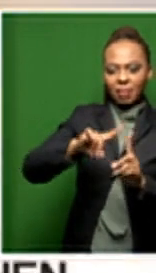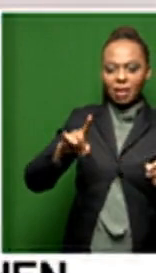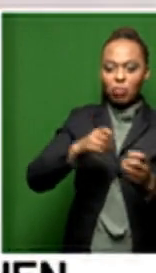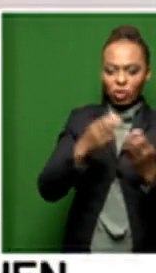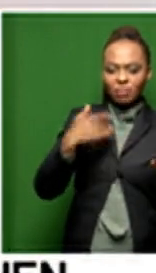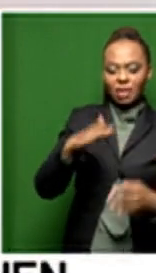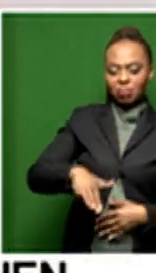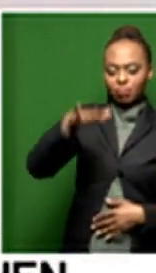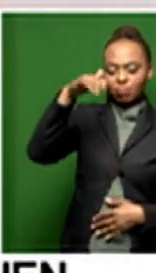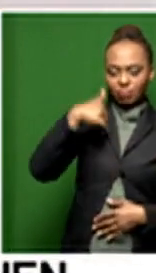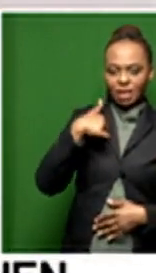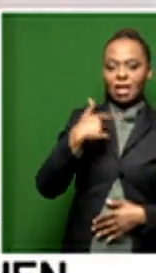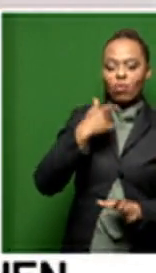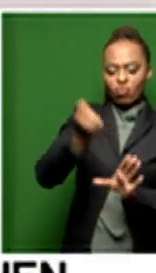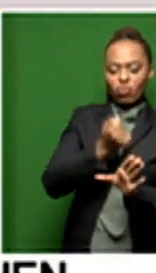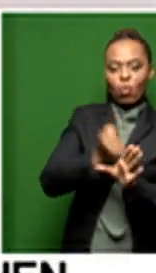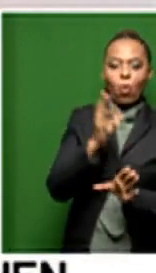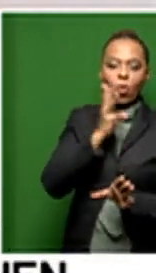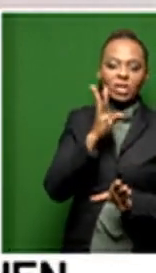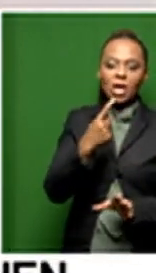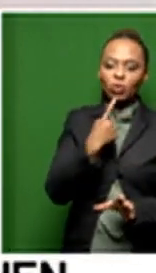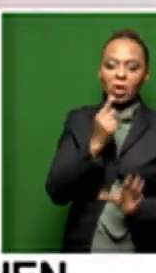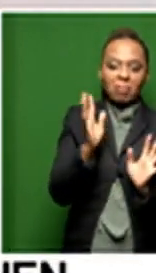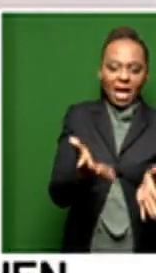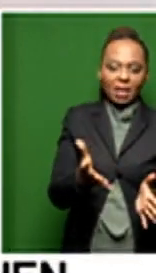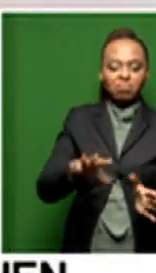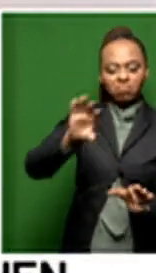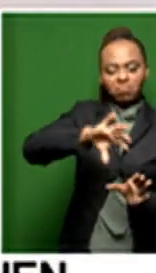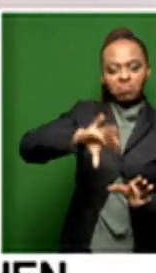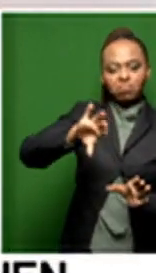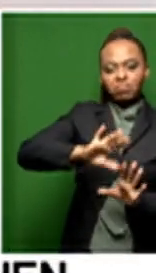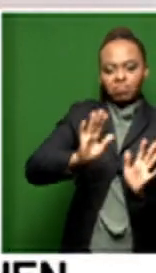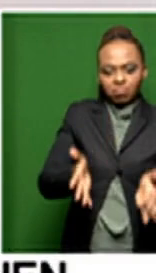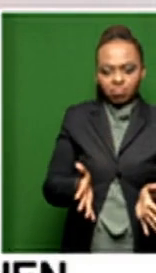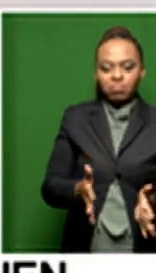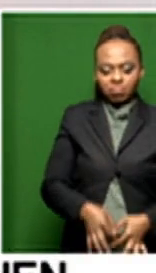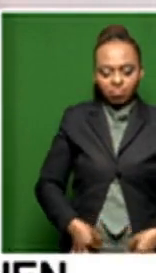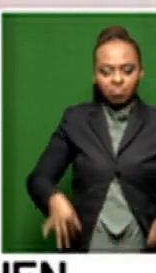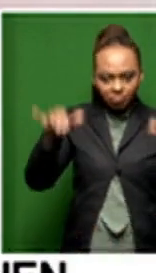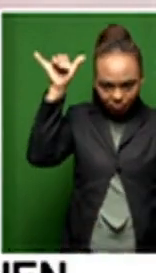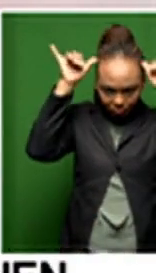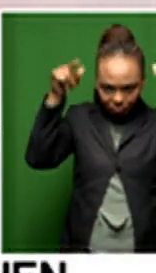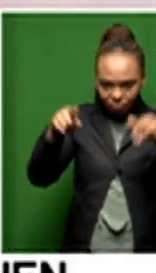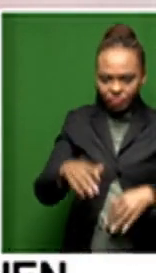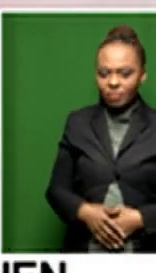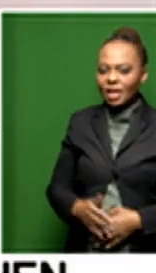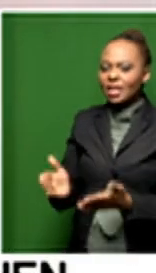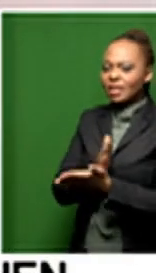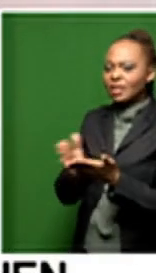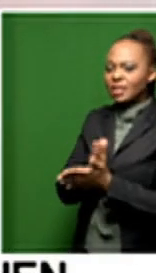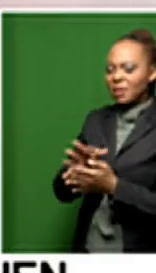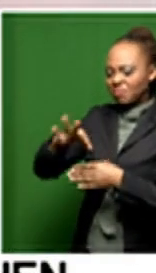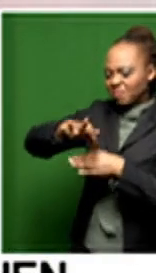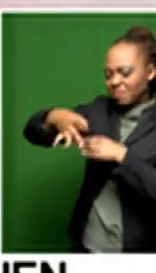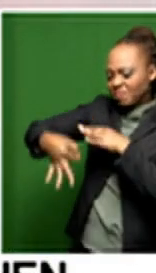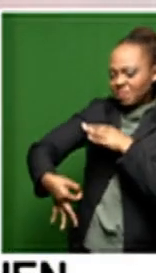when I was growing up. That's the way I enjoy it the most. Well, some people prefer removing that layer of fat after